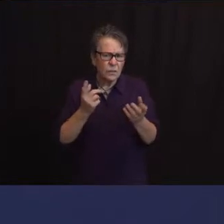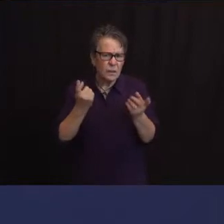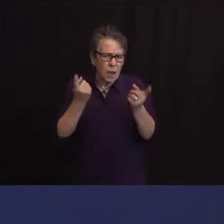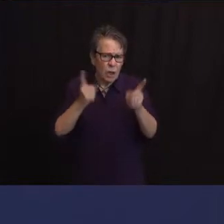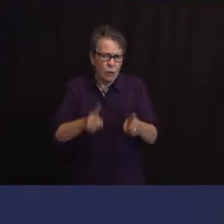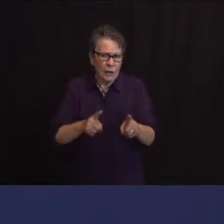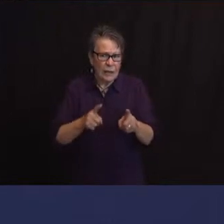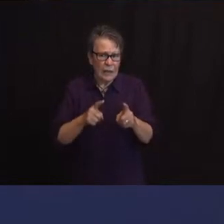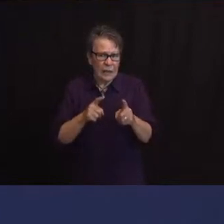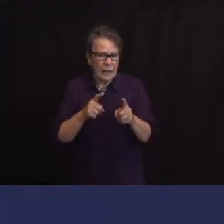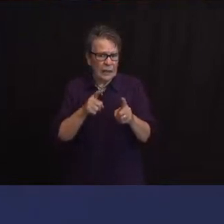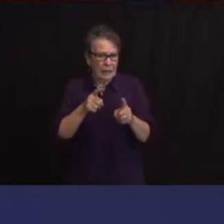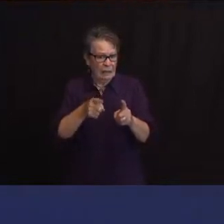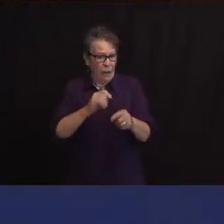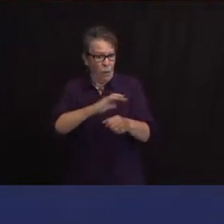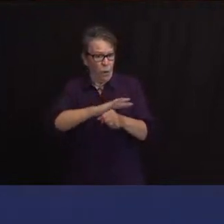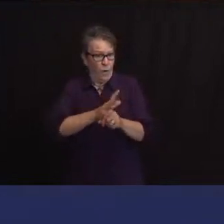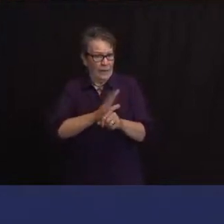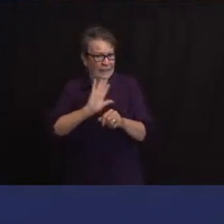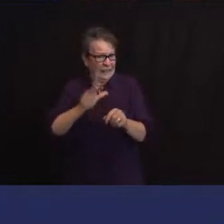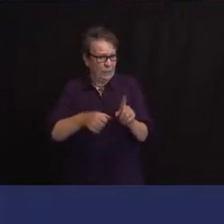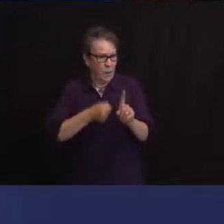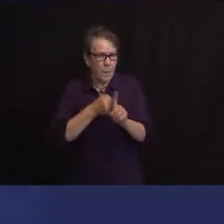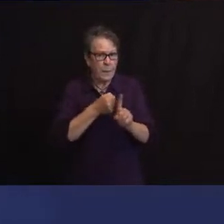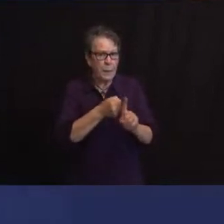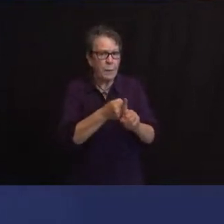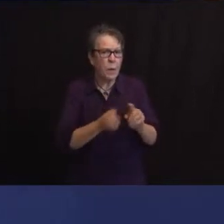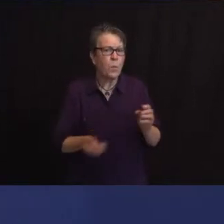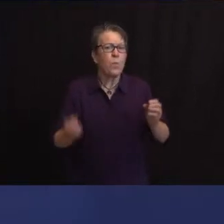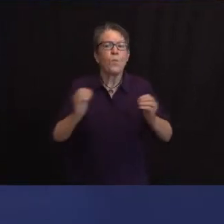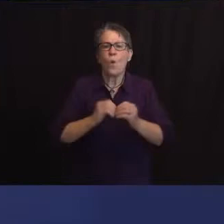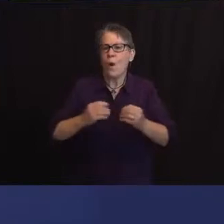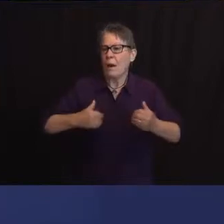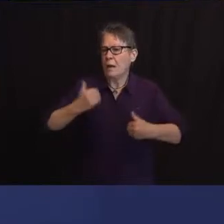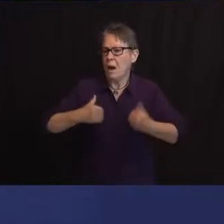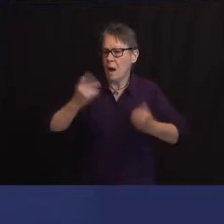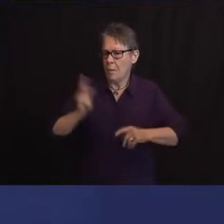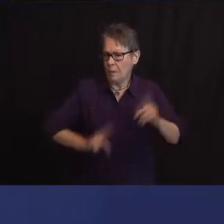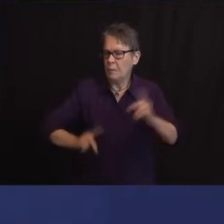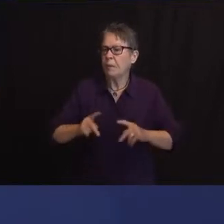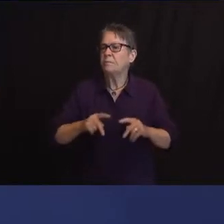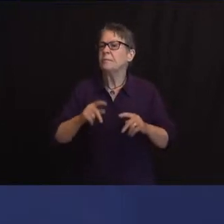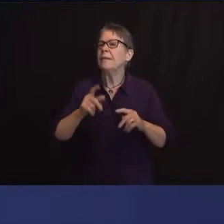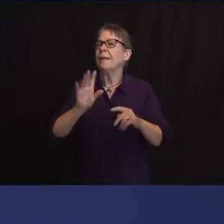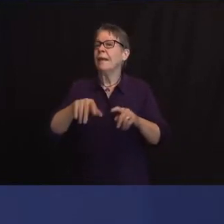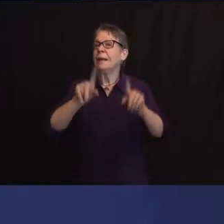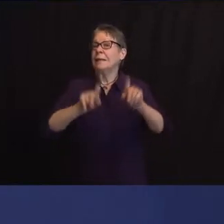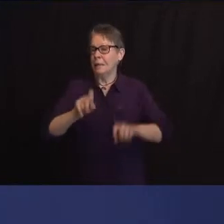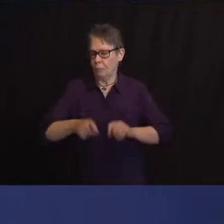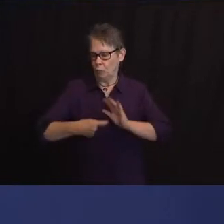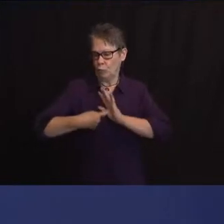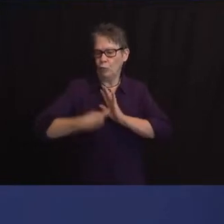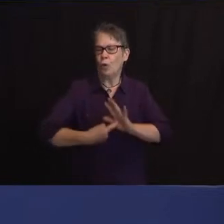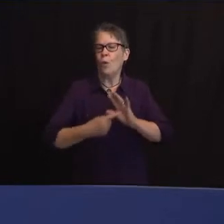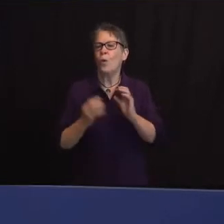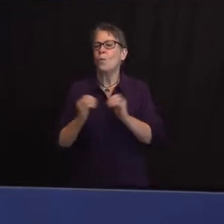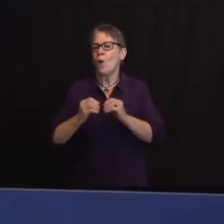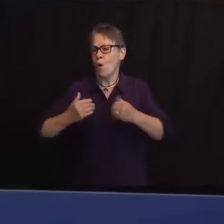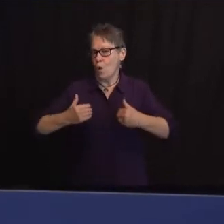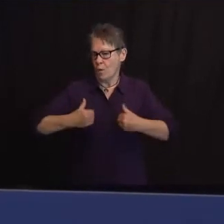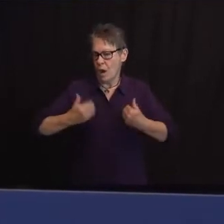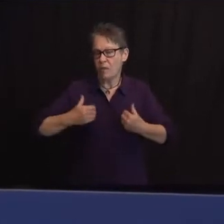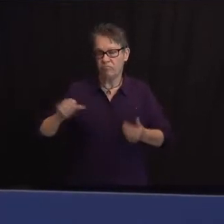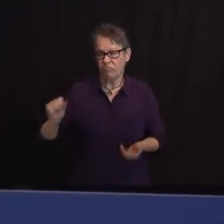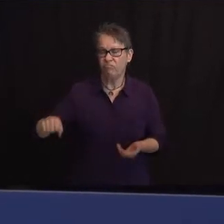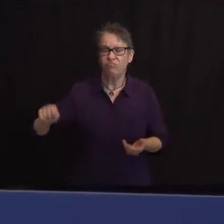demographic. We're definitely, our testing shows that the younger demographic account for most of